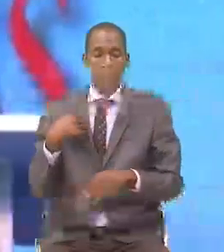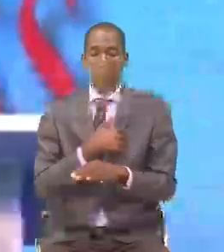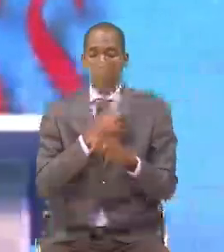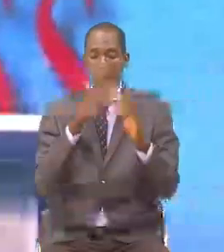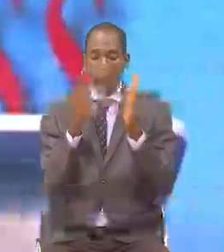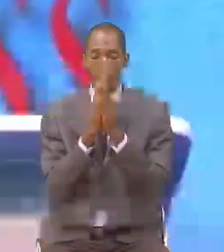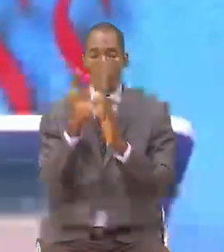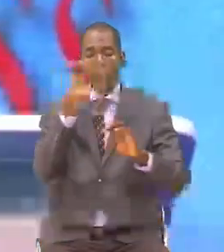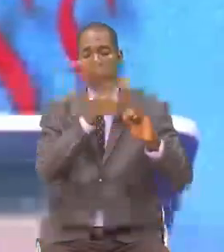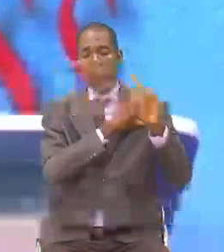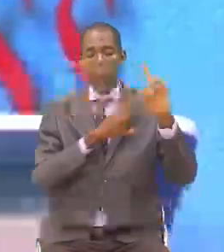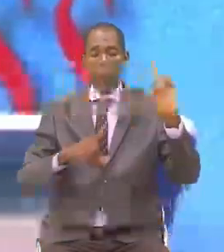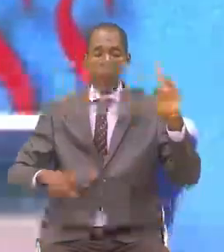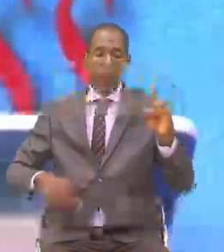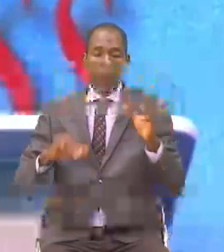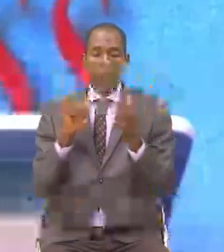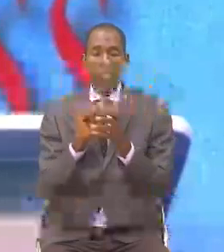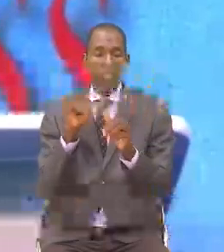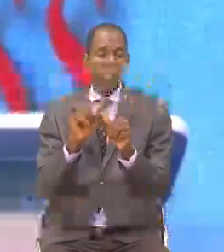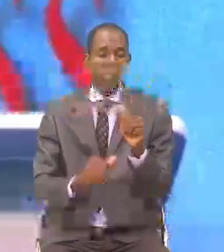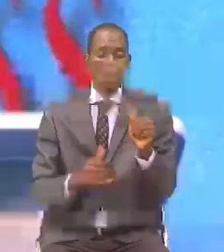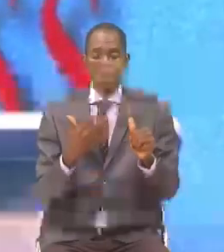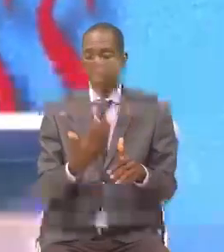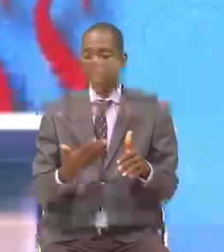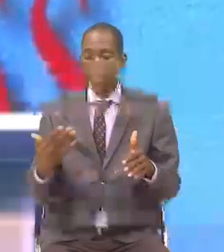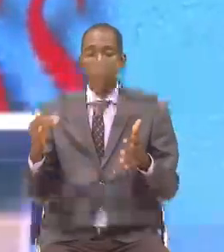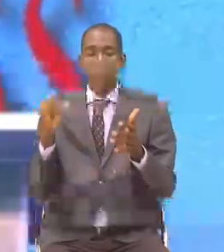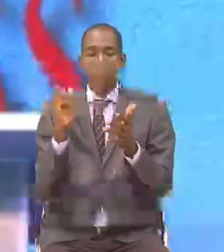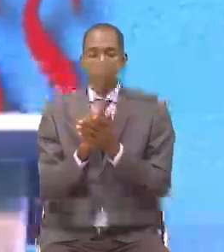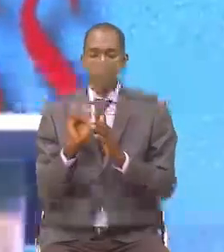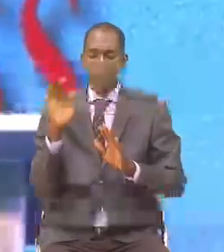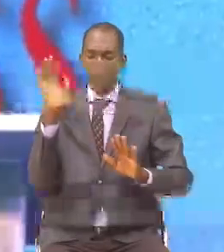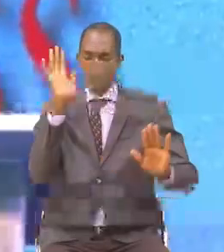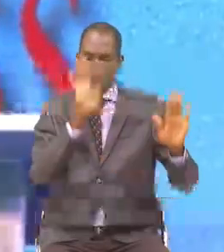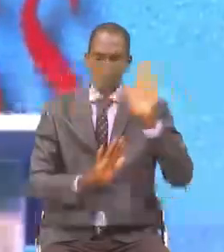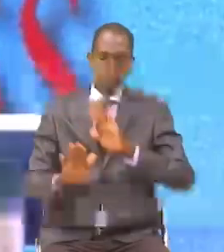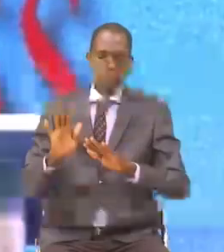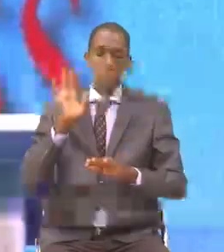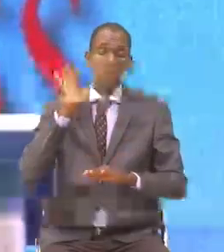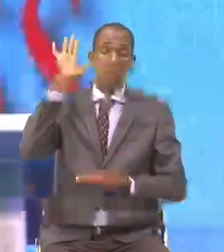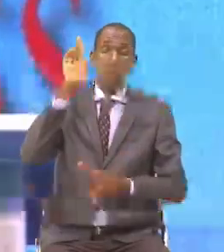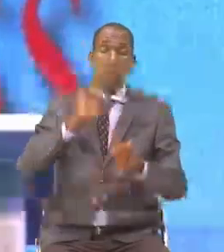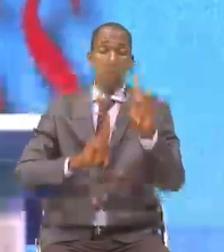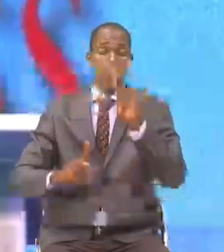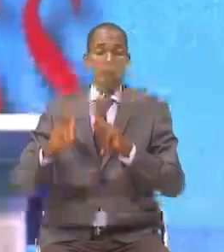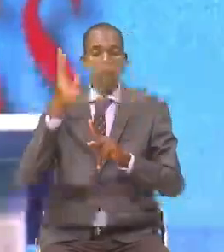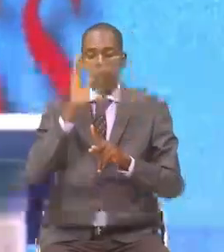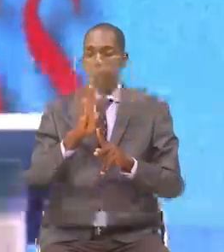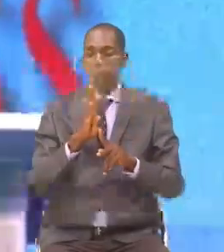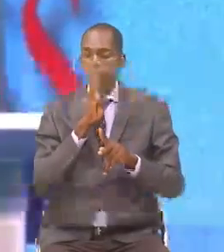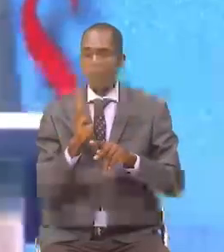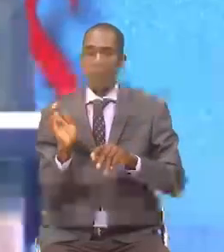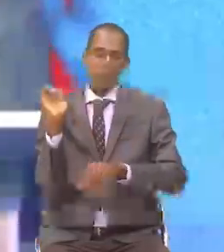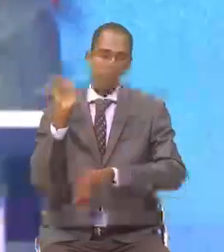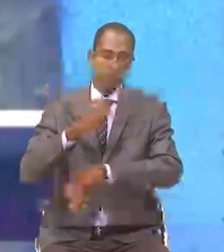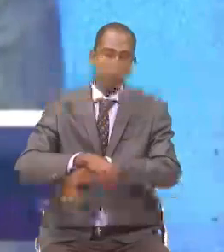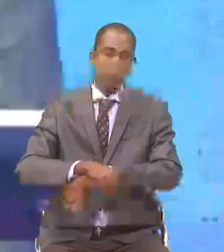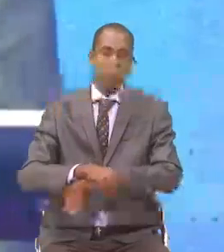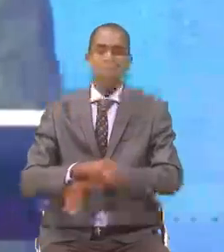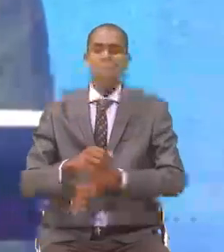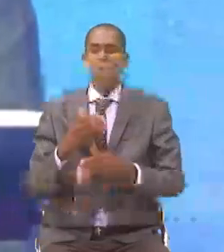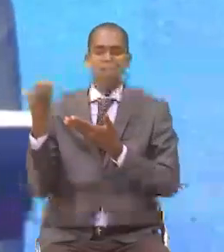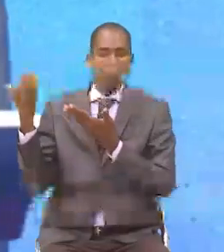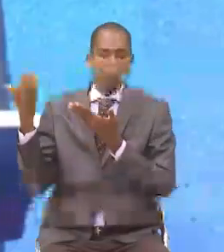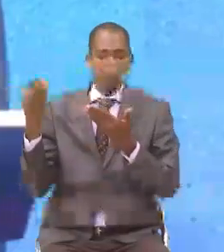nations. Here tonight, we pray, O Lord, that everything that troubles your